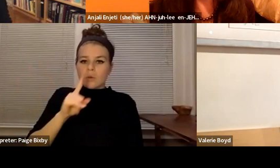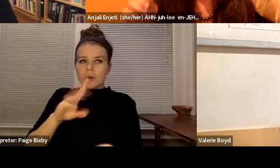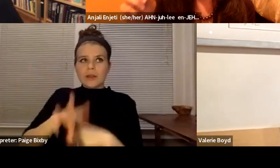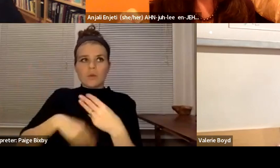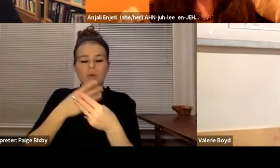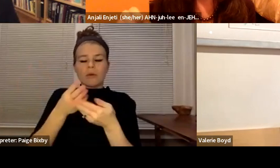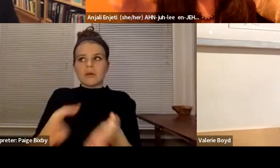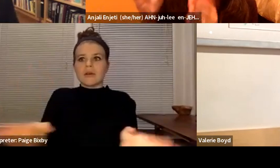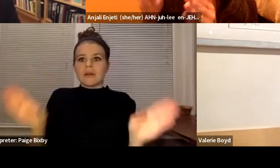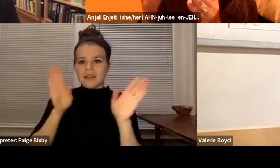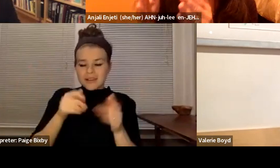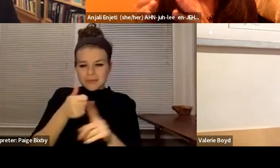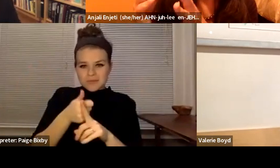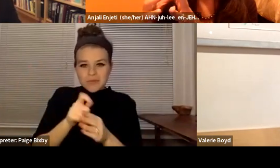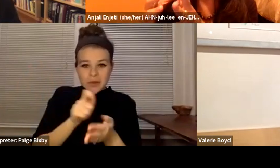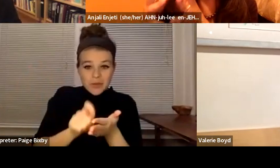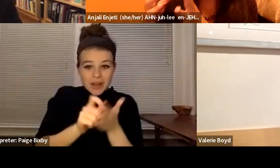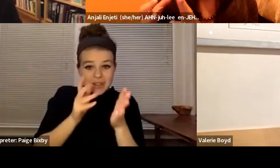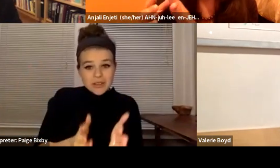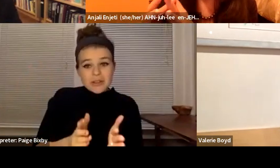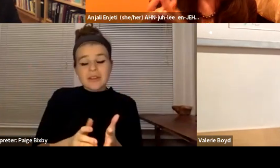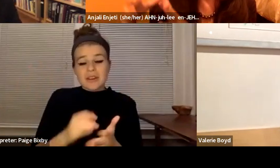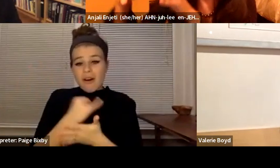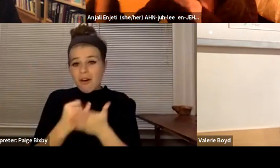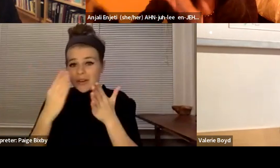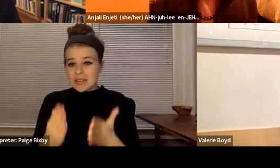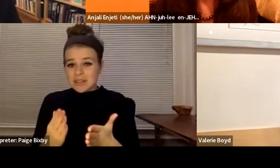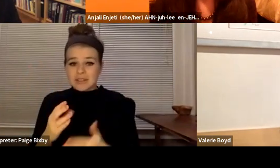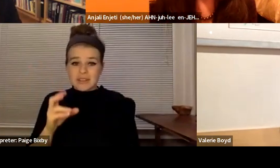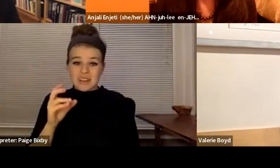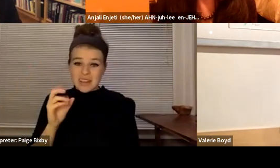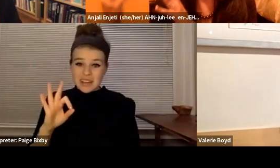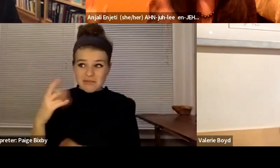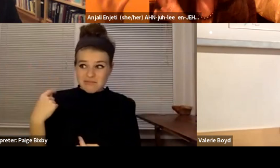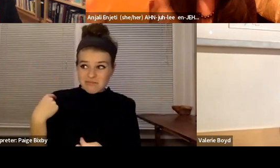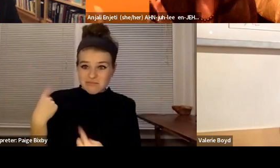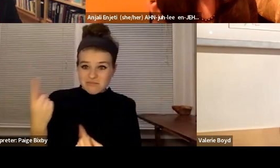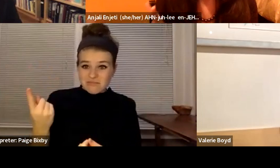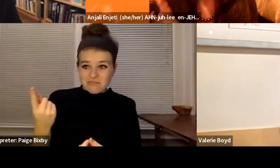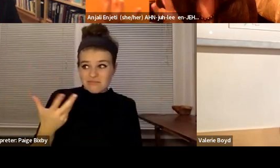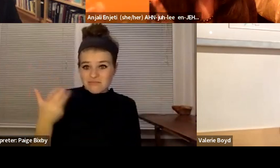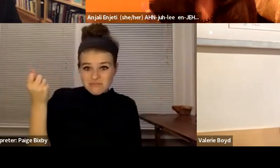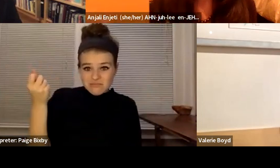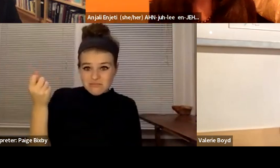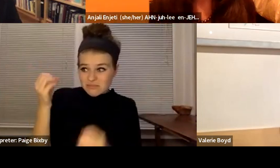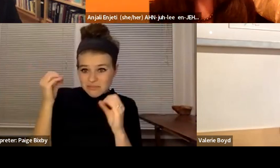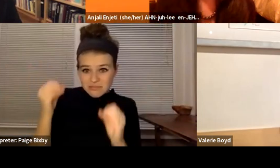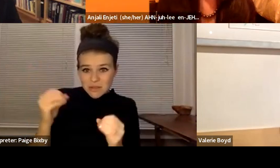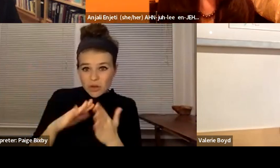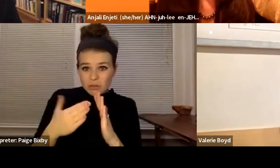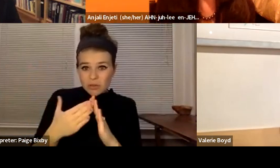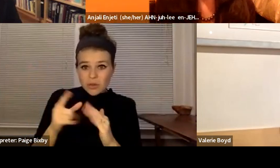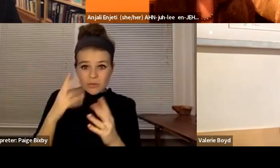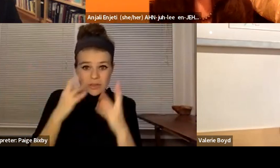a writer and an artist. If you are otherwise, especially if you're otherwise deprived of the communities that you long to be with.